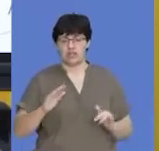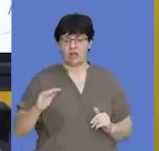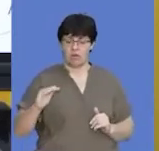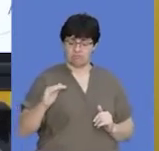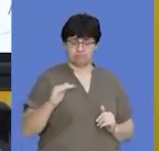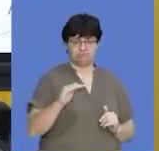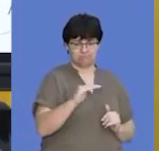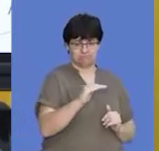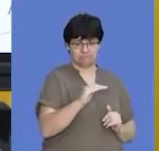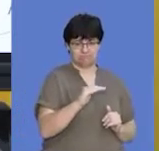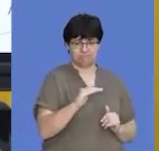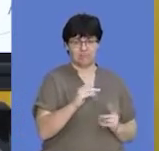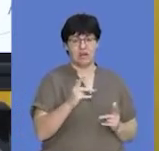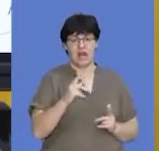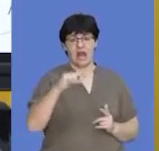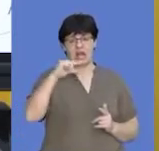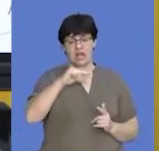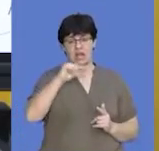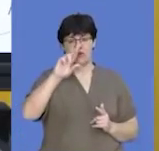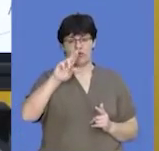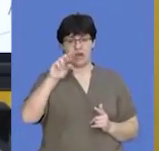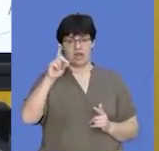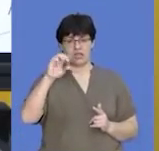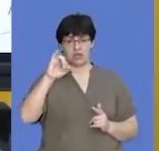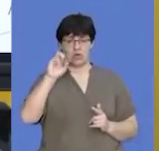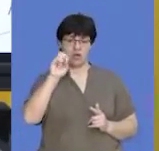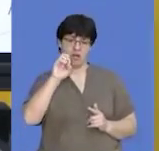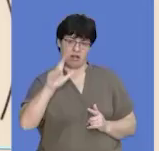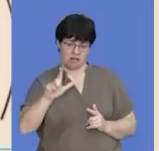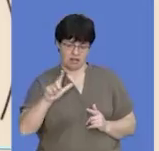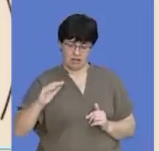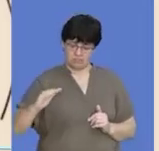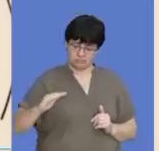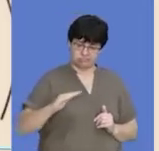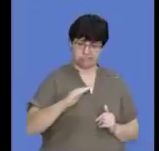we also use the word gradual, the slope is.